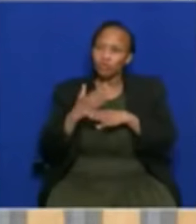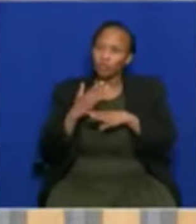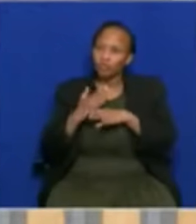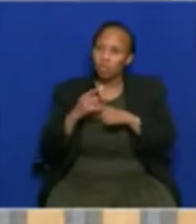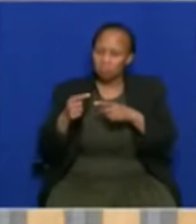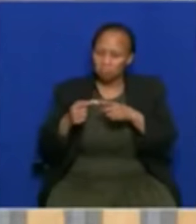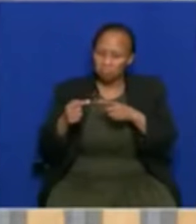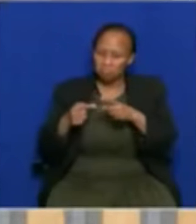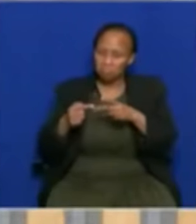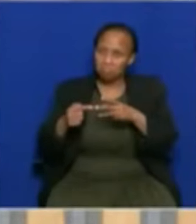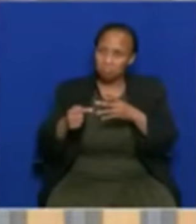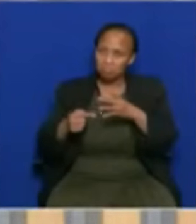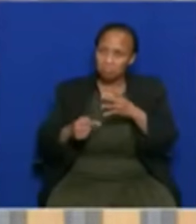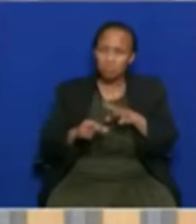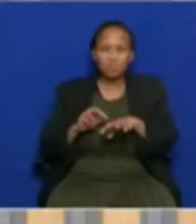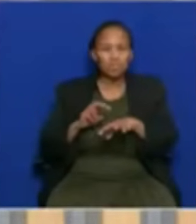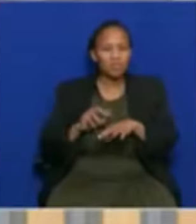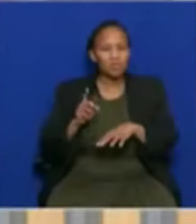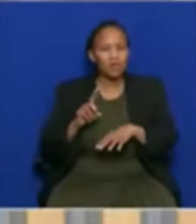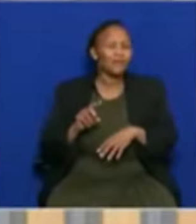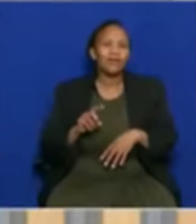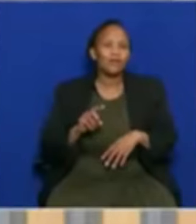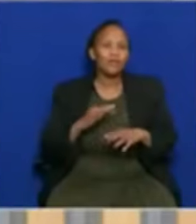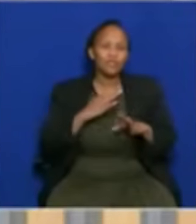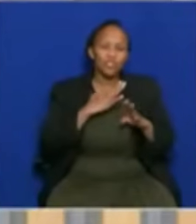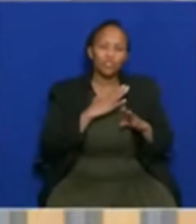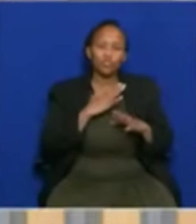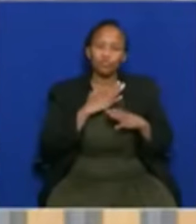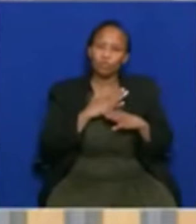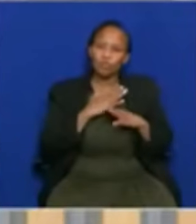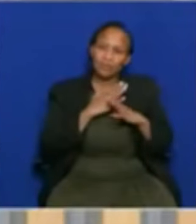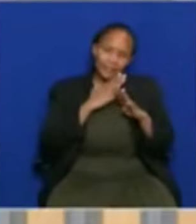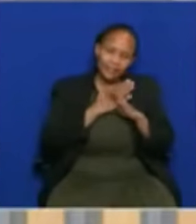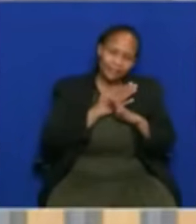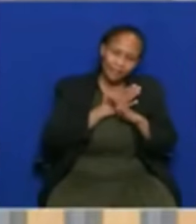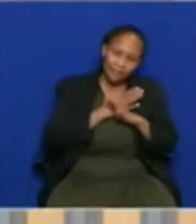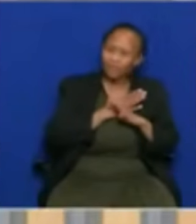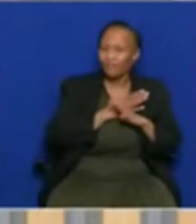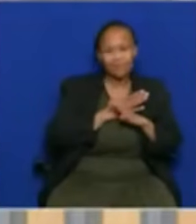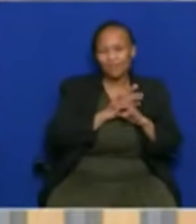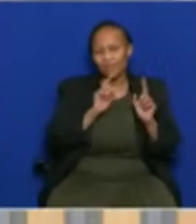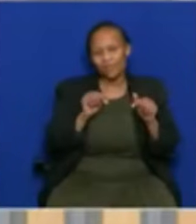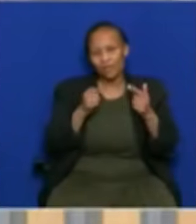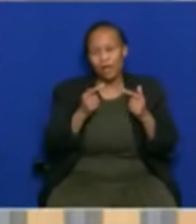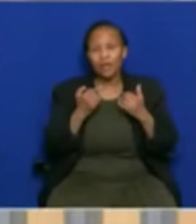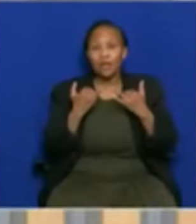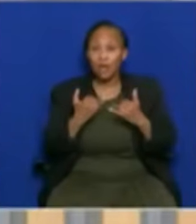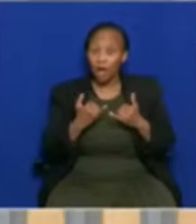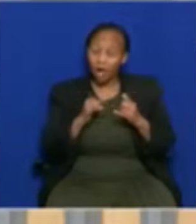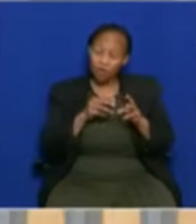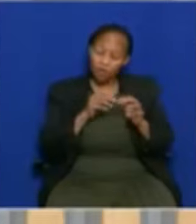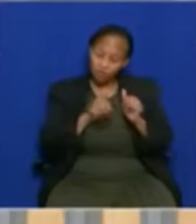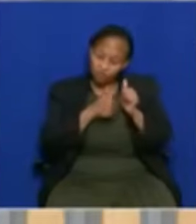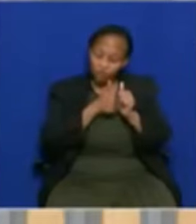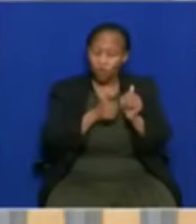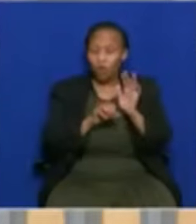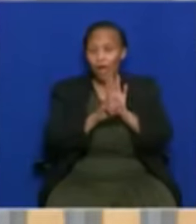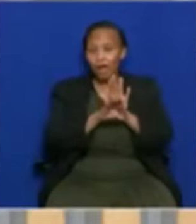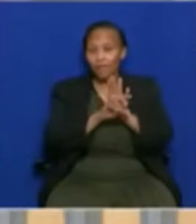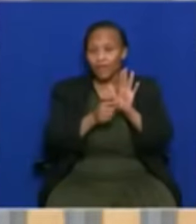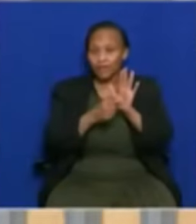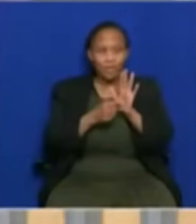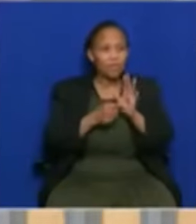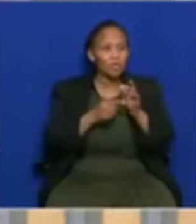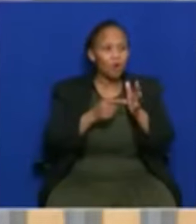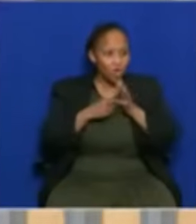is secretive, it is this, it is that. The requirements are as advertised, because members of the public, when they apply